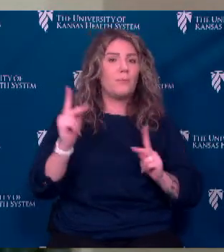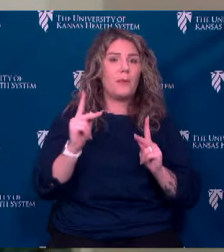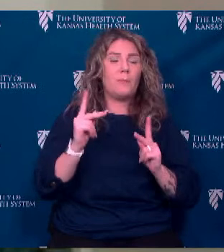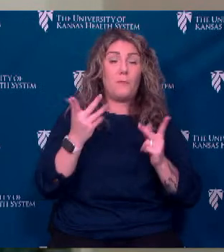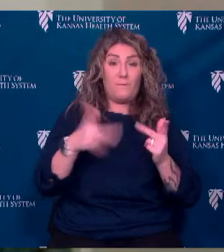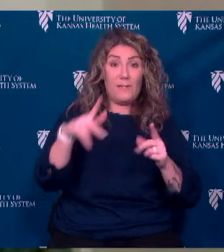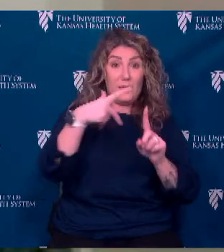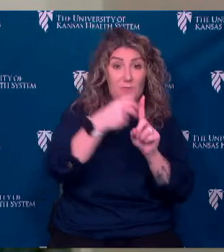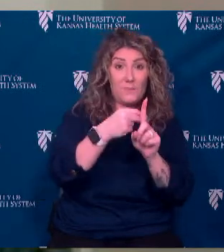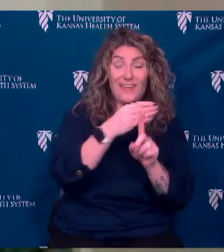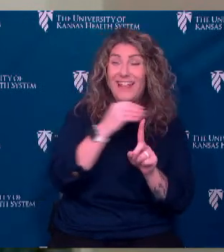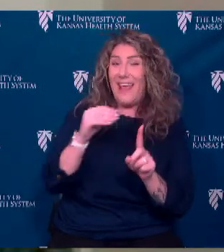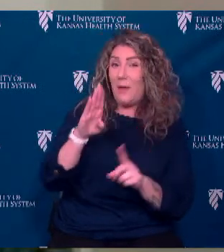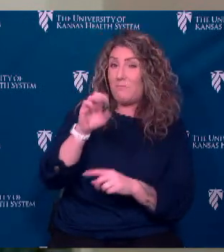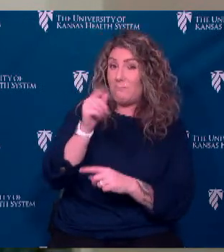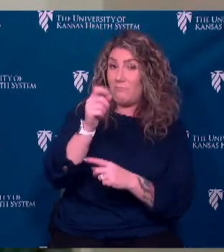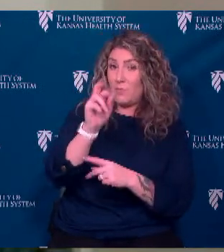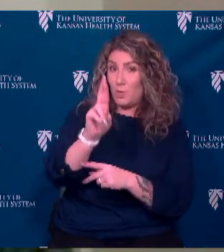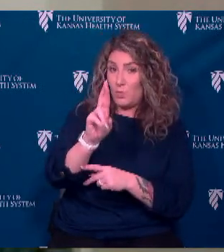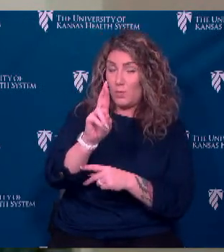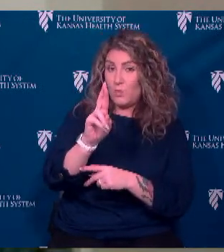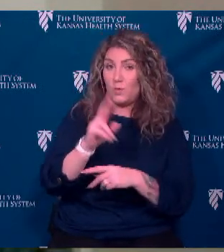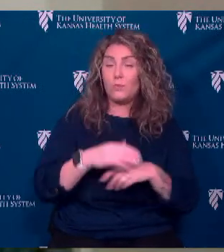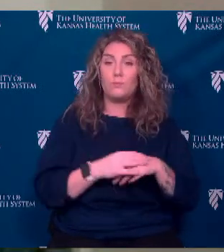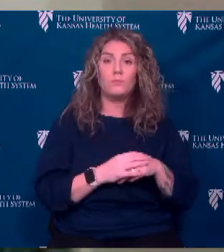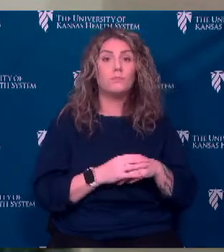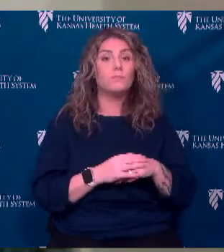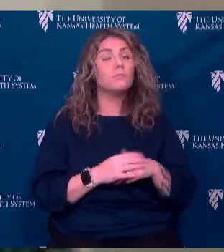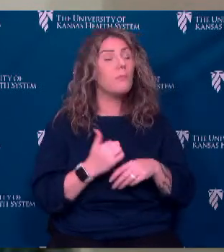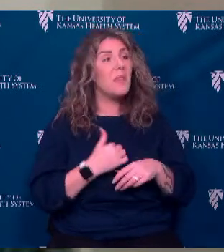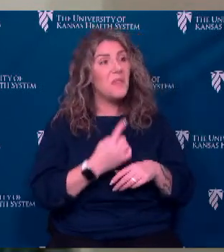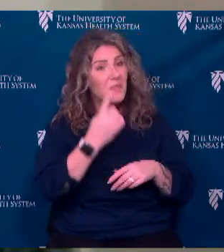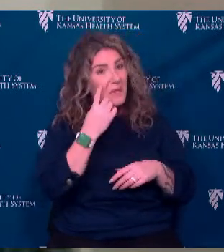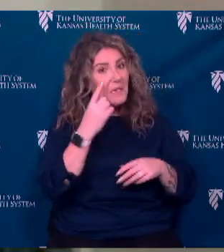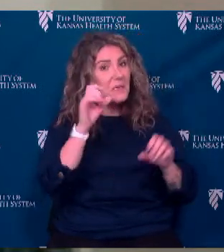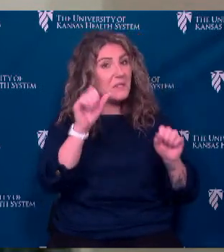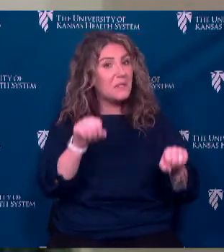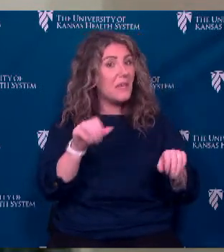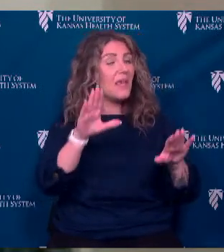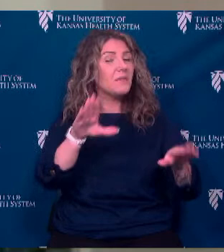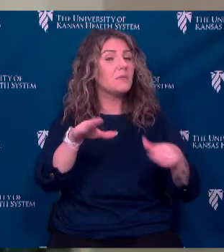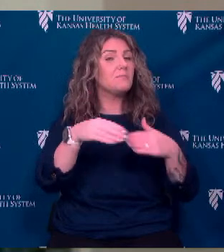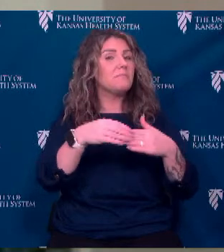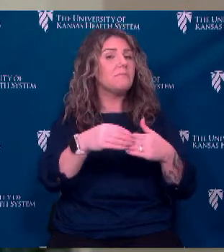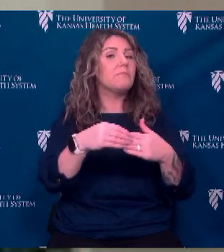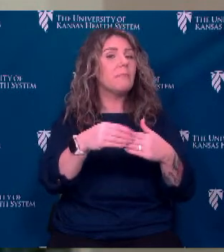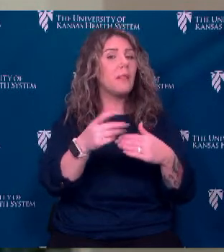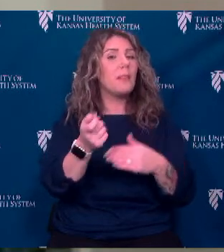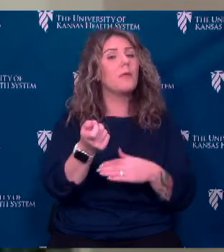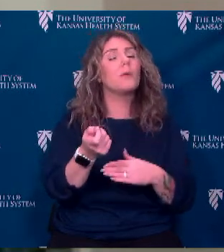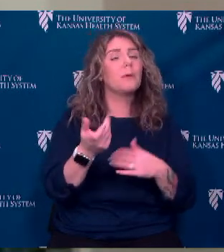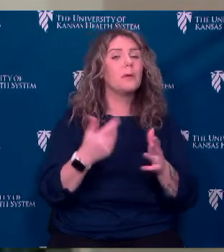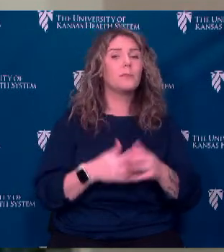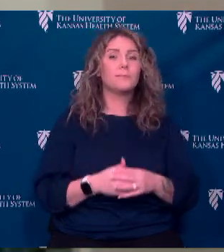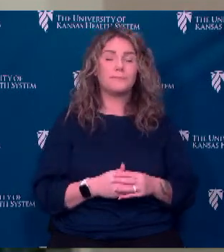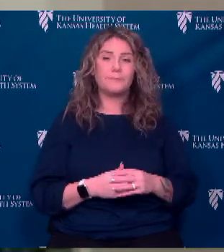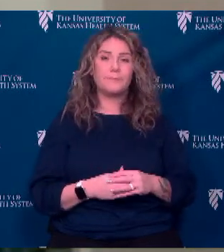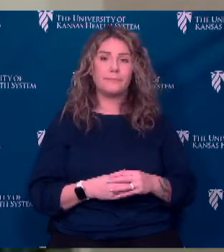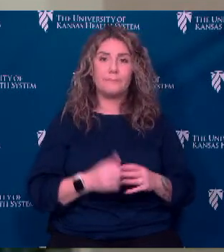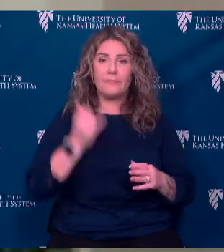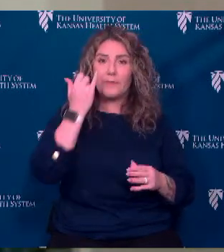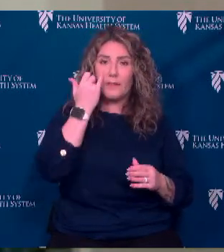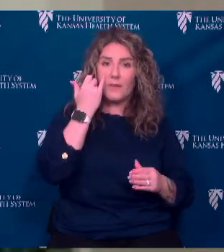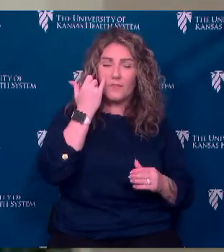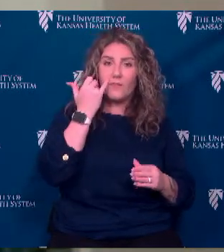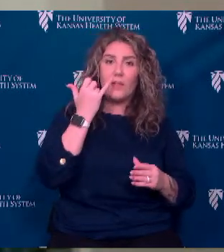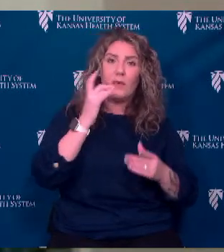vaccinated and boosted, and I think that then you can let your guard down. I think if you have relatives